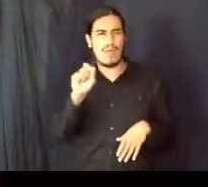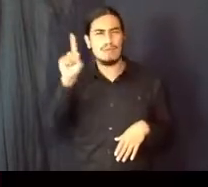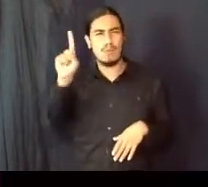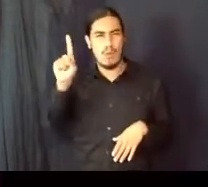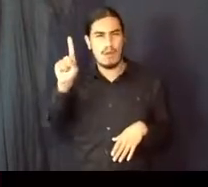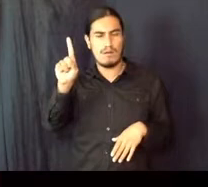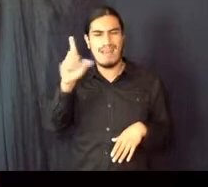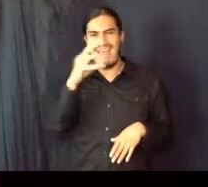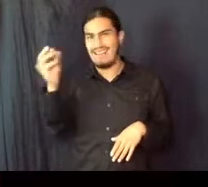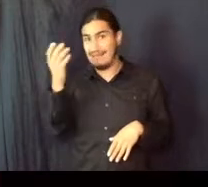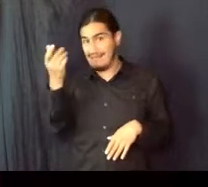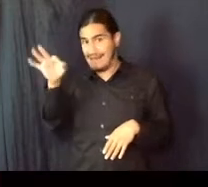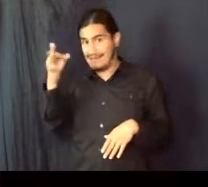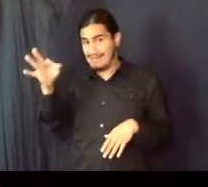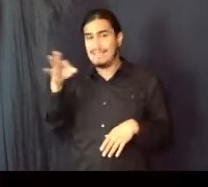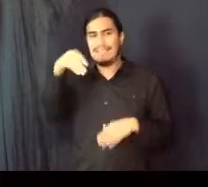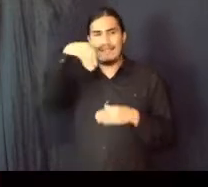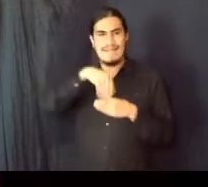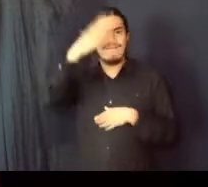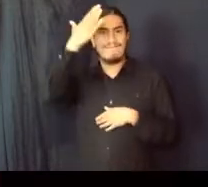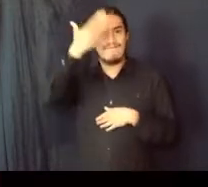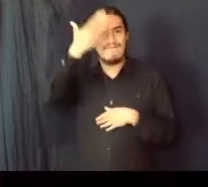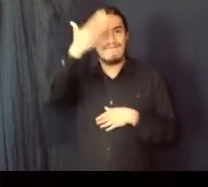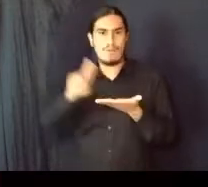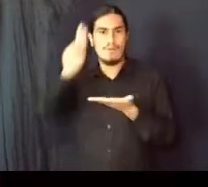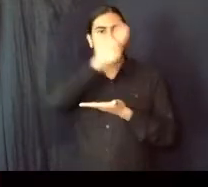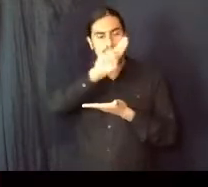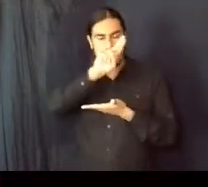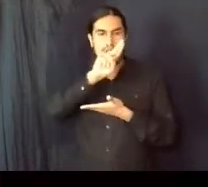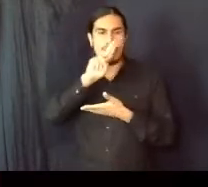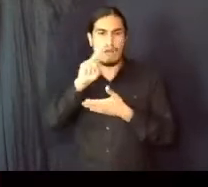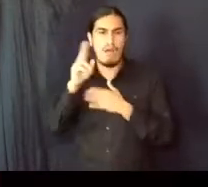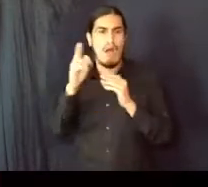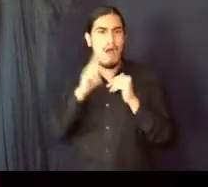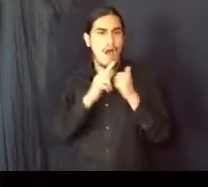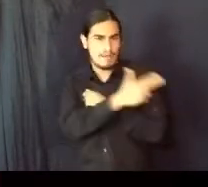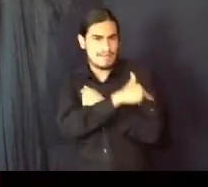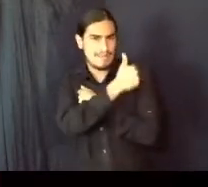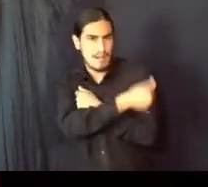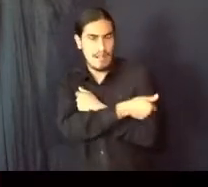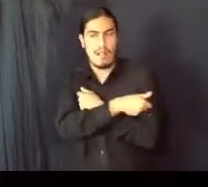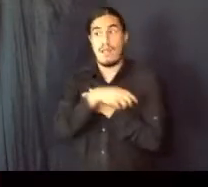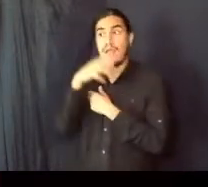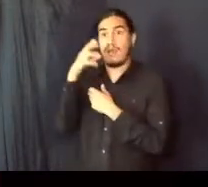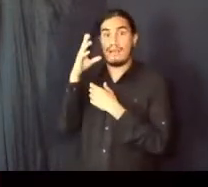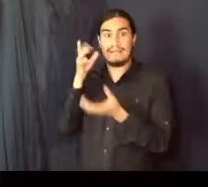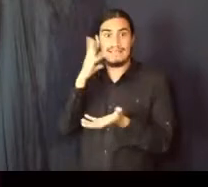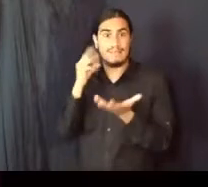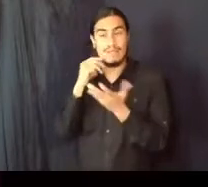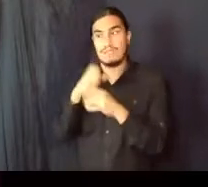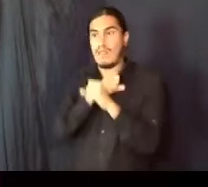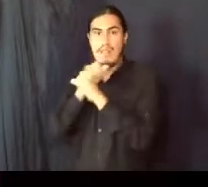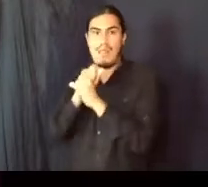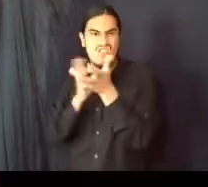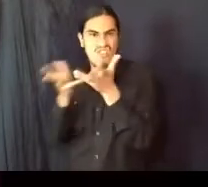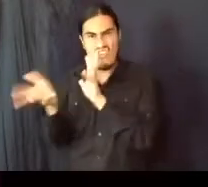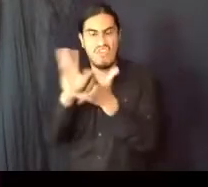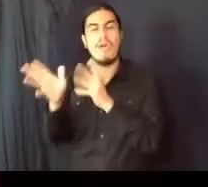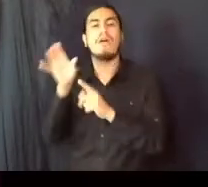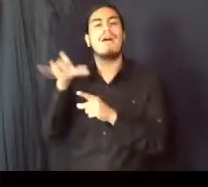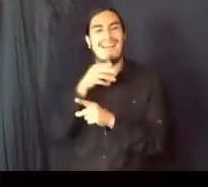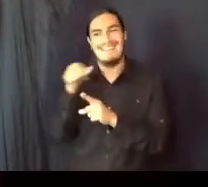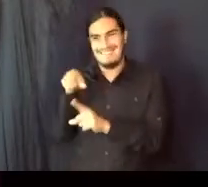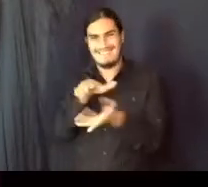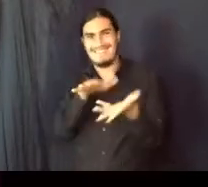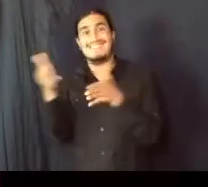of the University Hospital Hamburg-Eppendorf, and died 5 days later. He had initially come voluntarily to